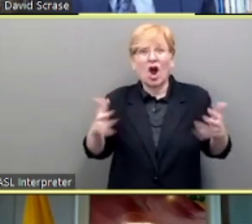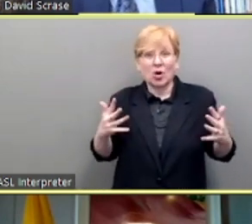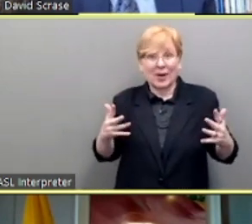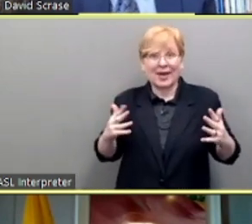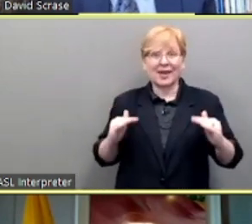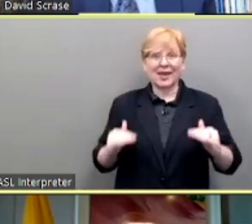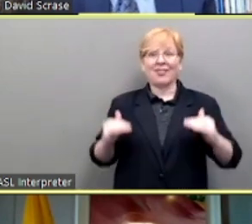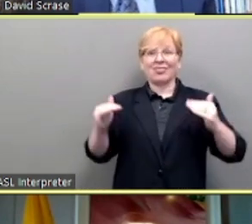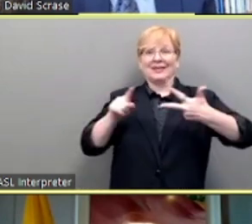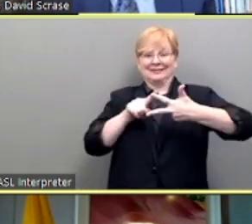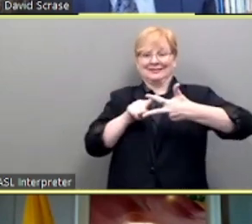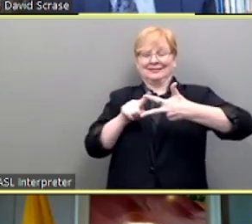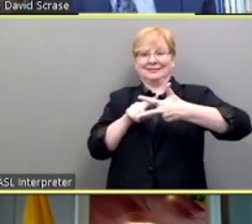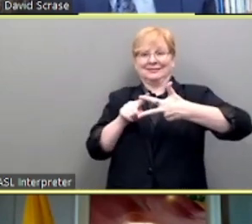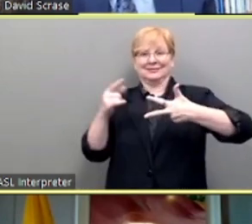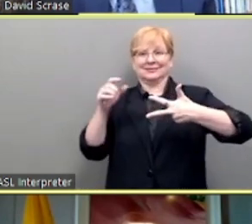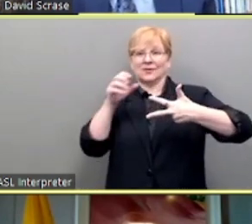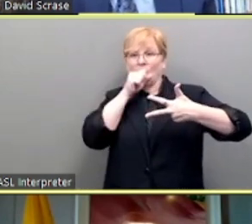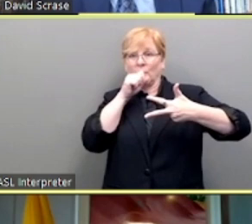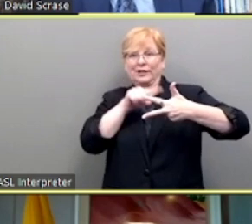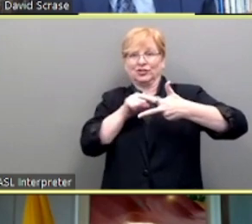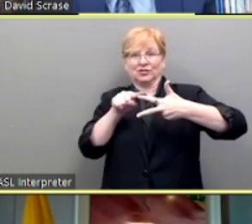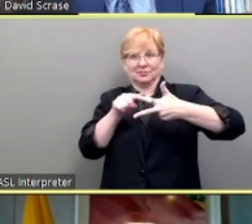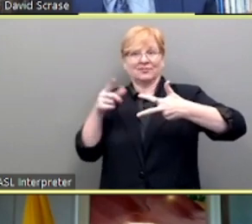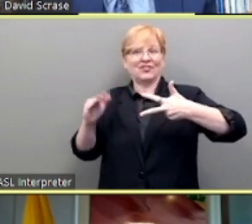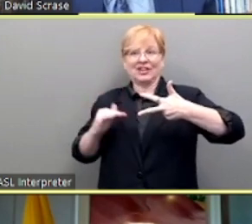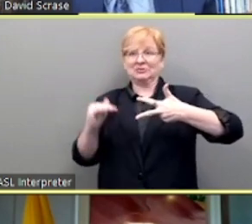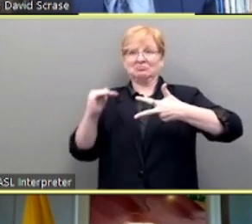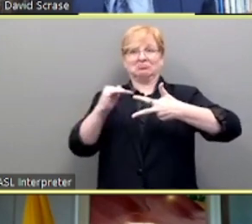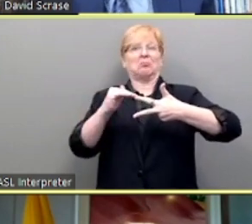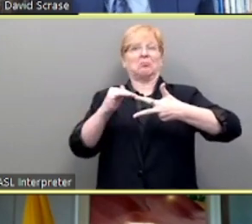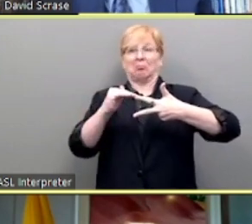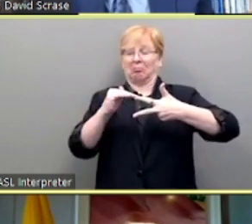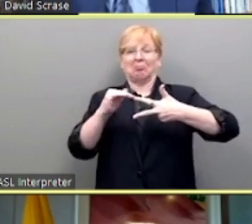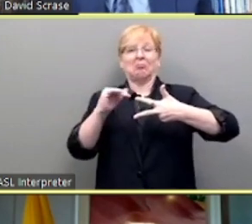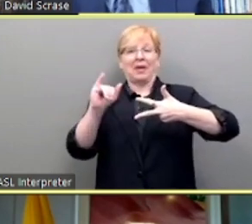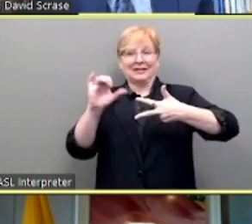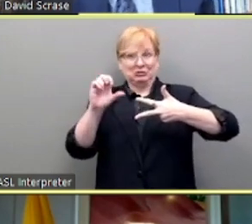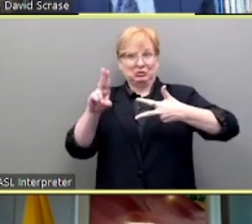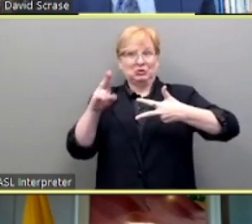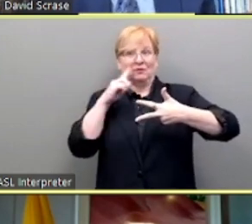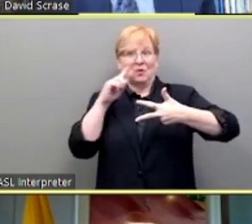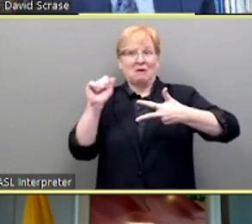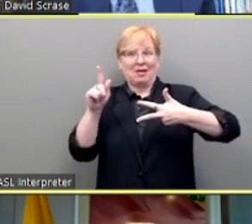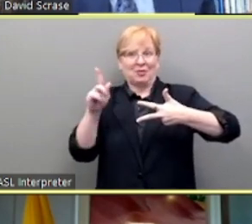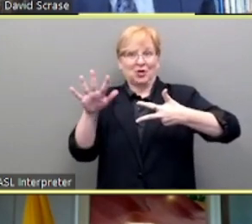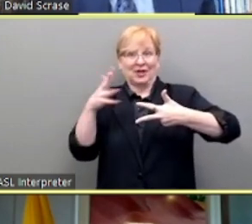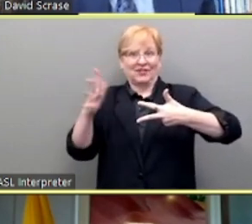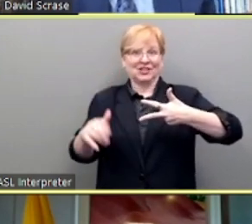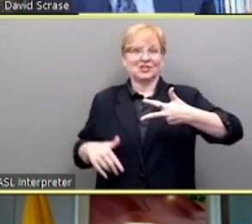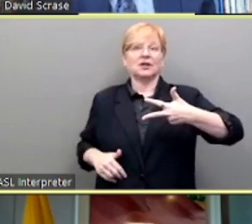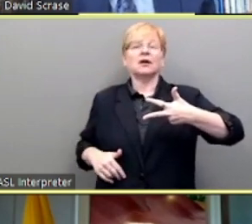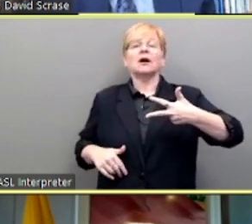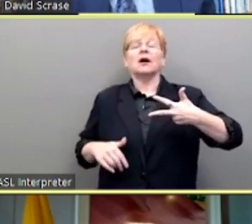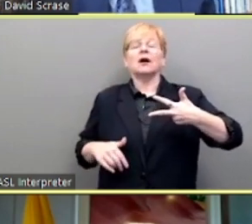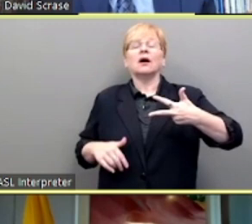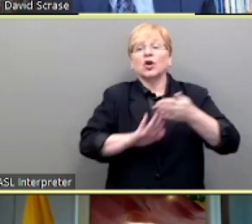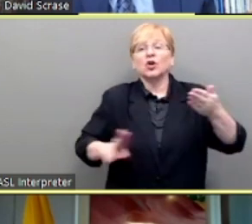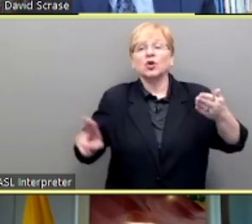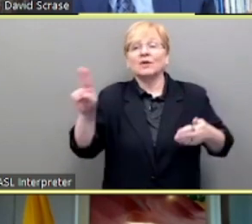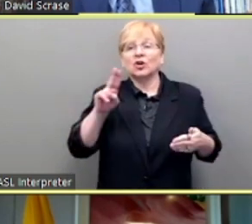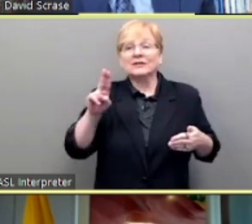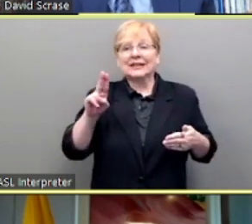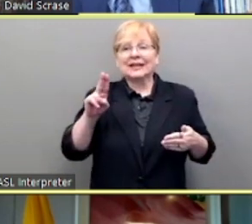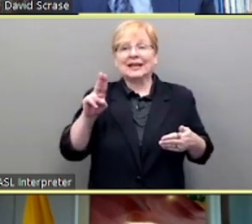level. Presbyterian, I believe, has filled all their contingency level 2 beds. University and